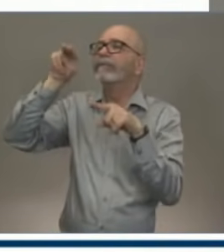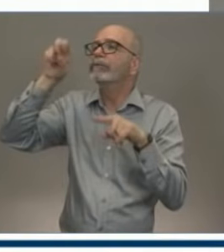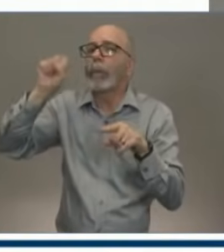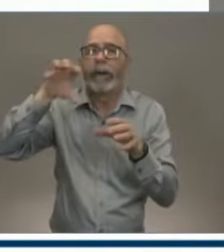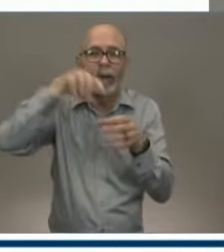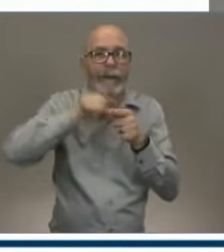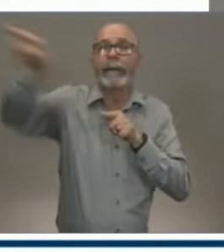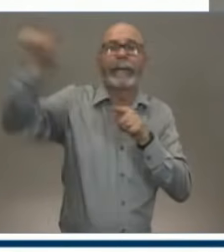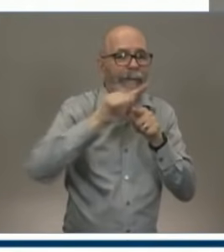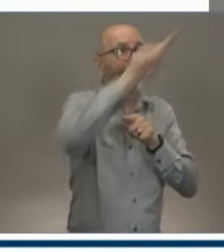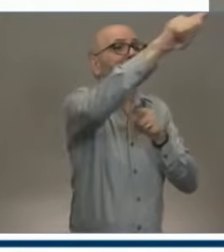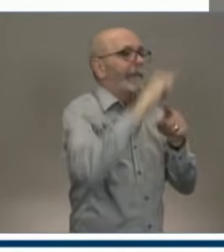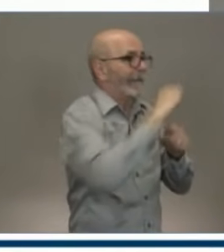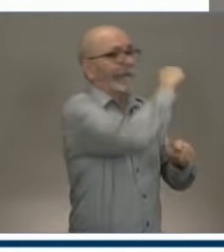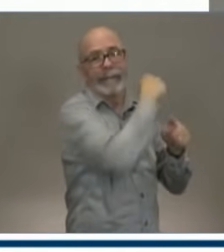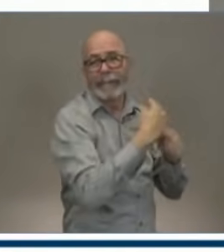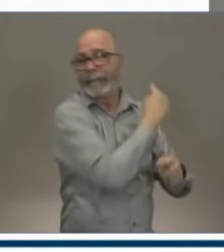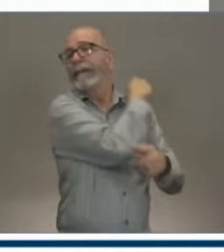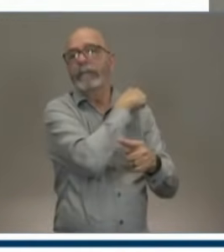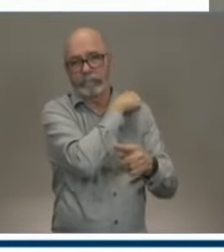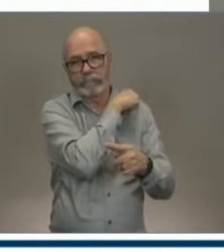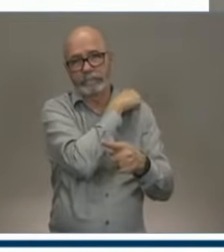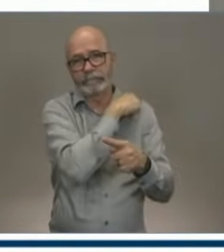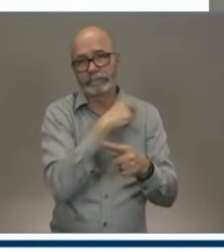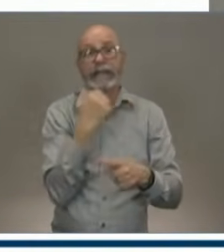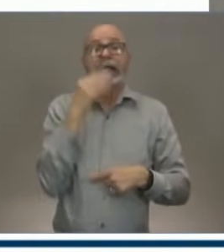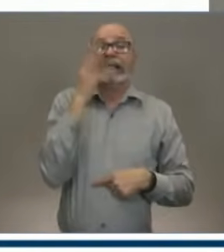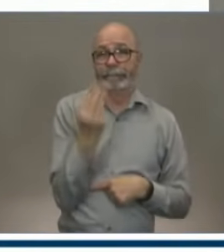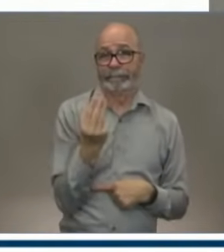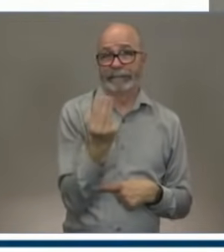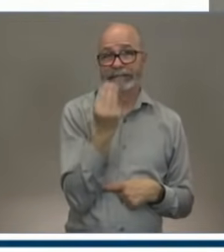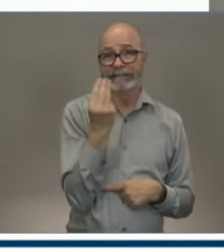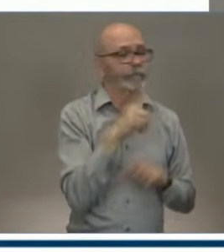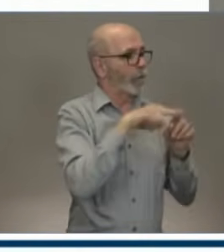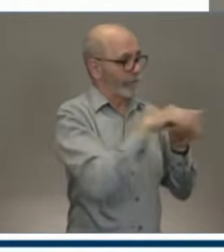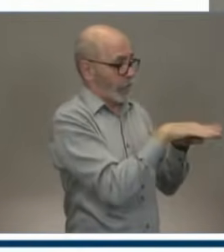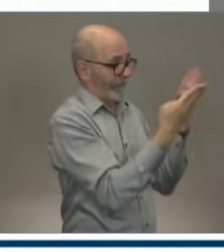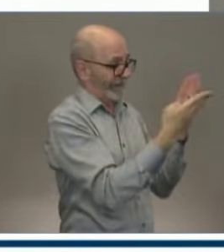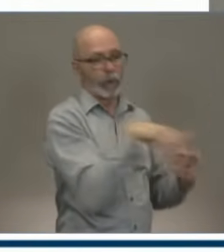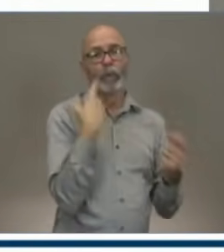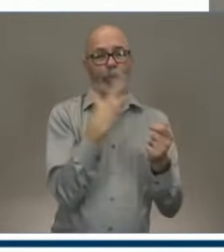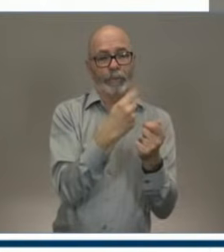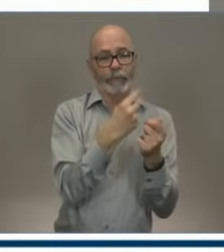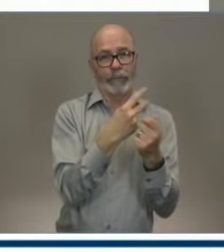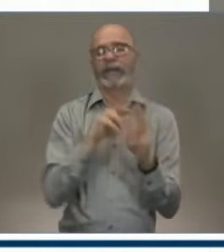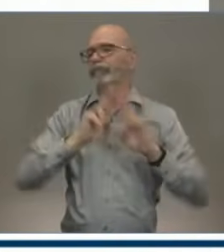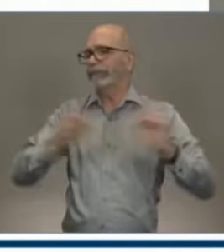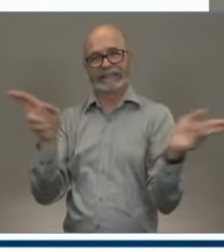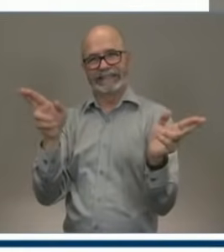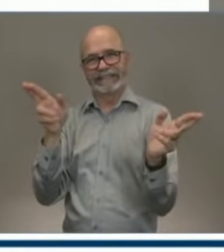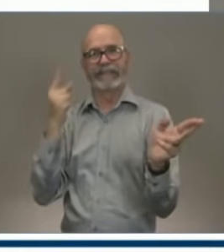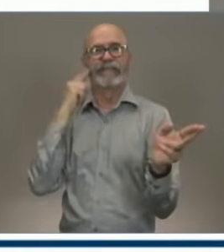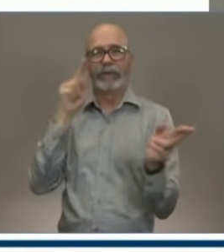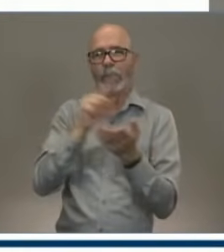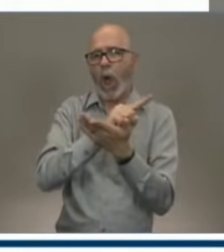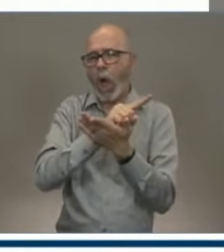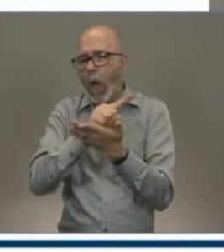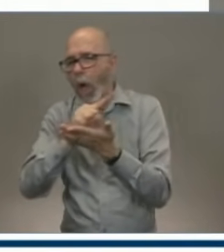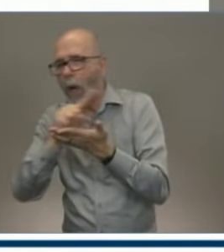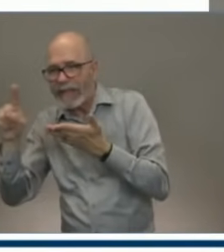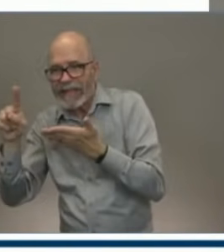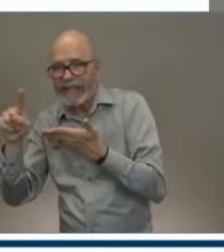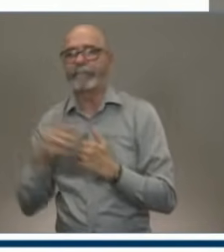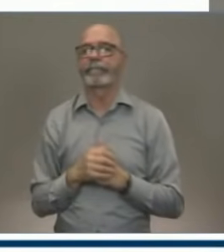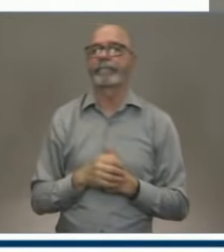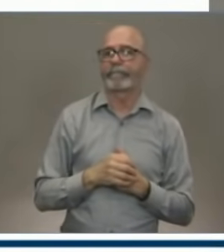doses of vaccine will start to go into people's arms on Monday and will be used by the end of the week. So our goal is to make